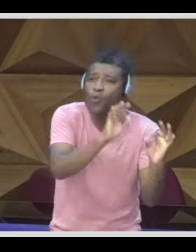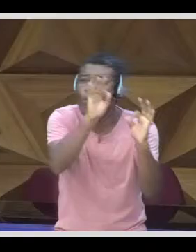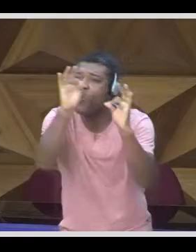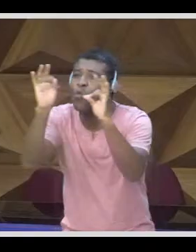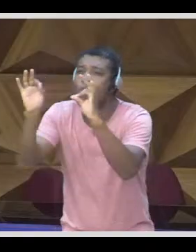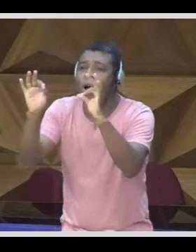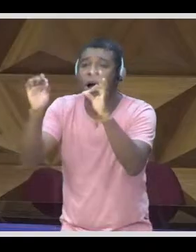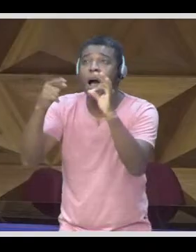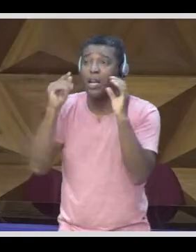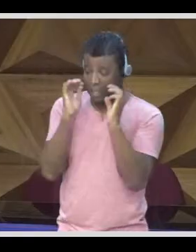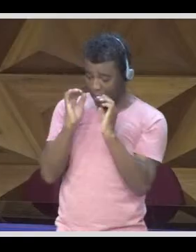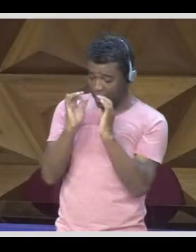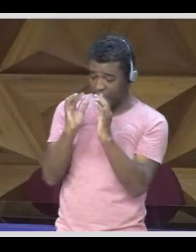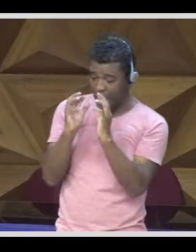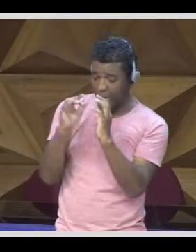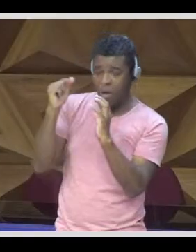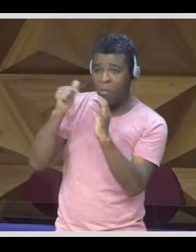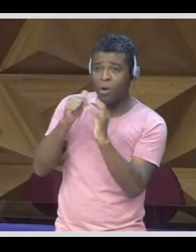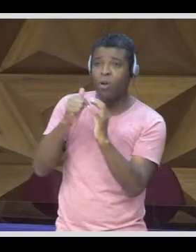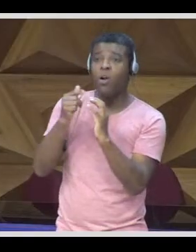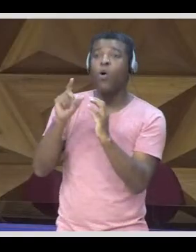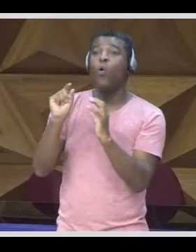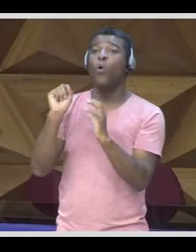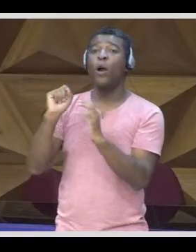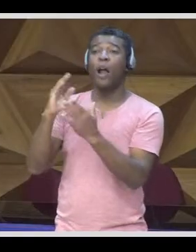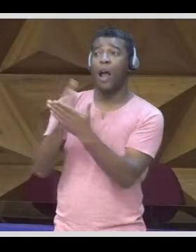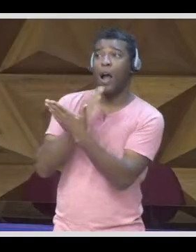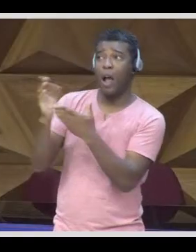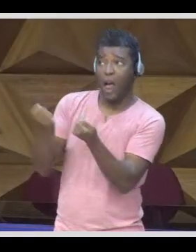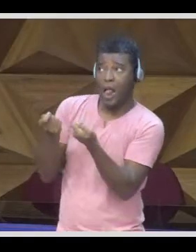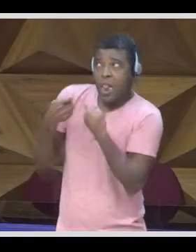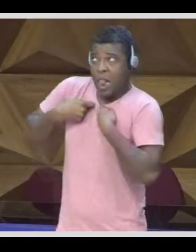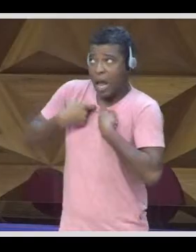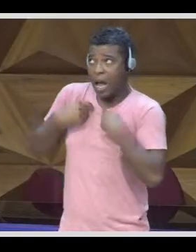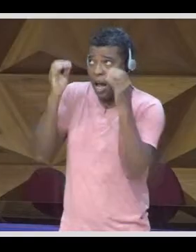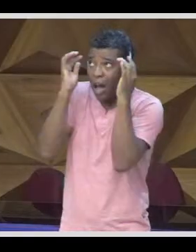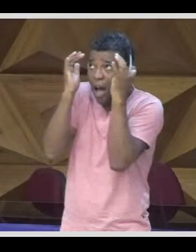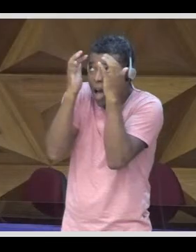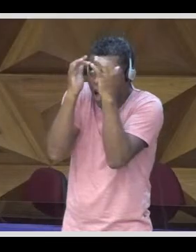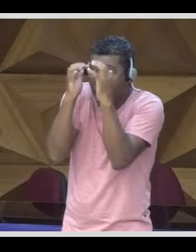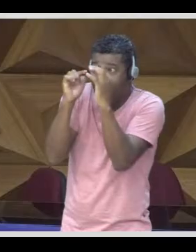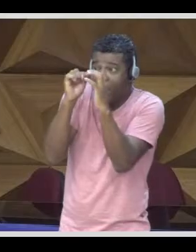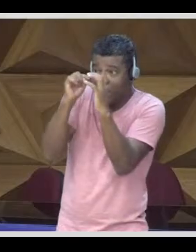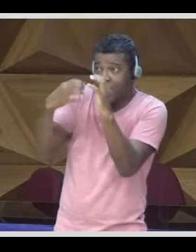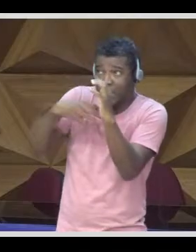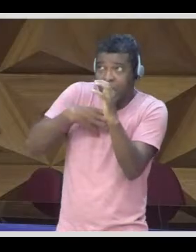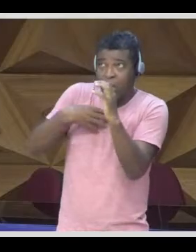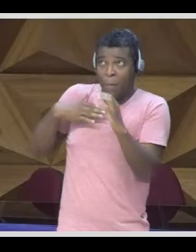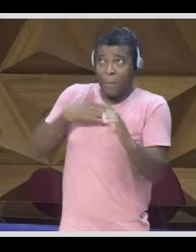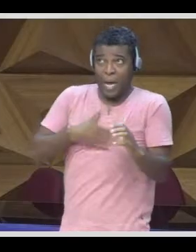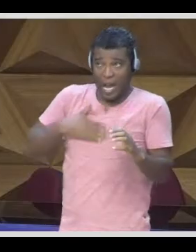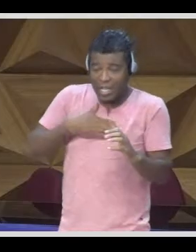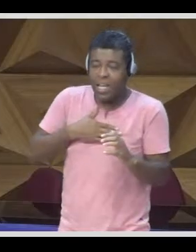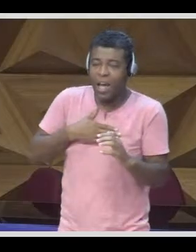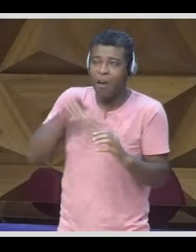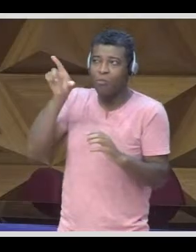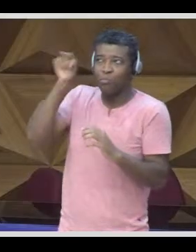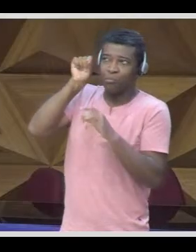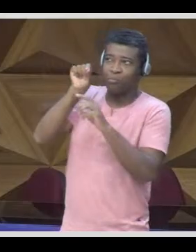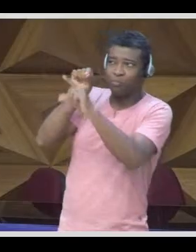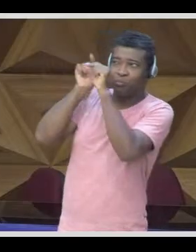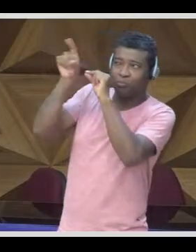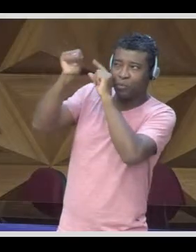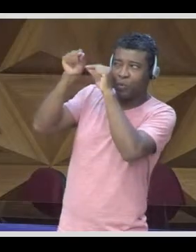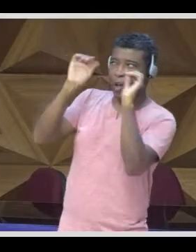pleasure. And the idea of wounded is that there is a function that maps